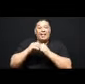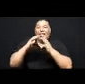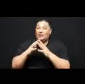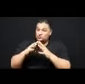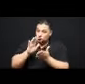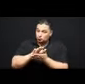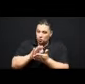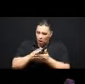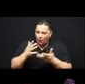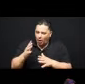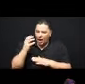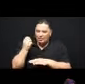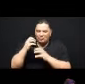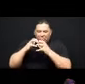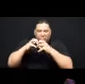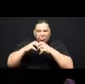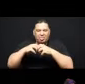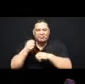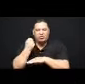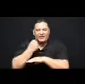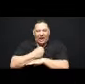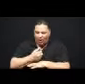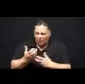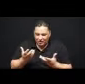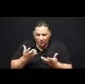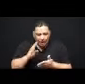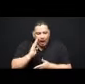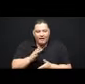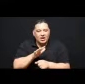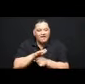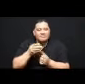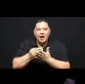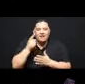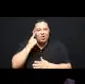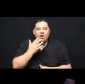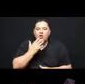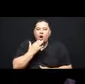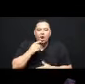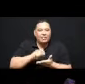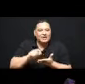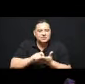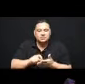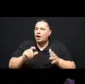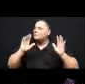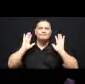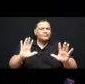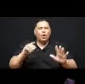for colored pencils. We aren't here to talk politics.